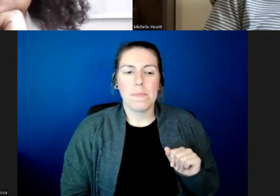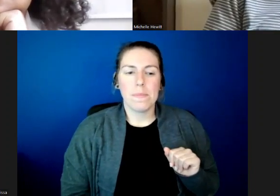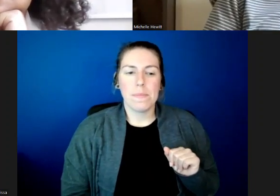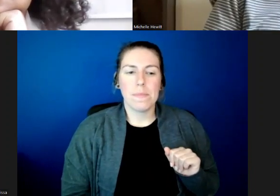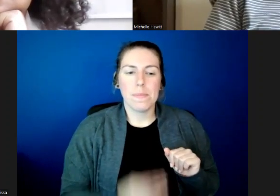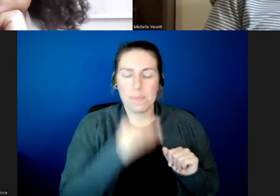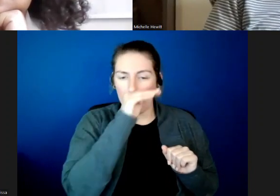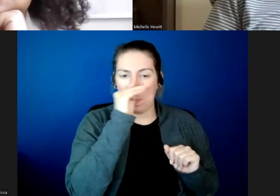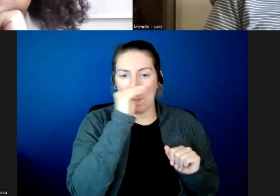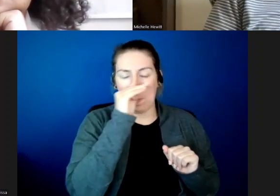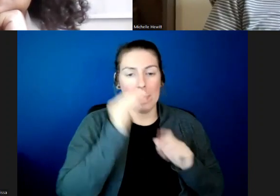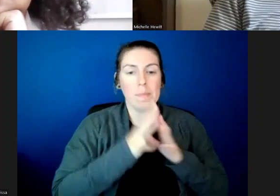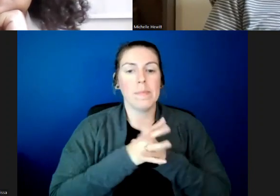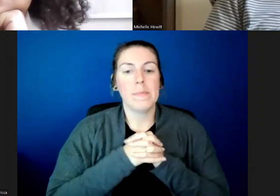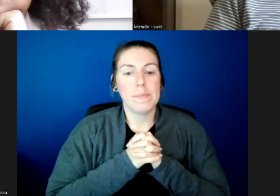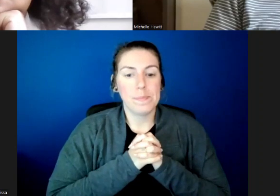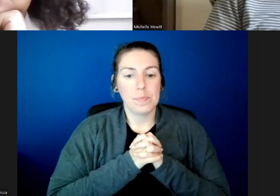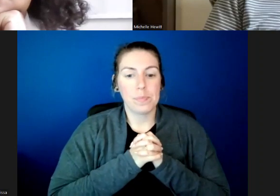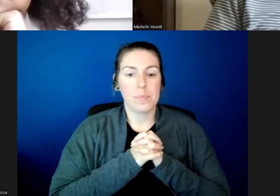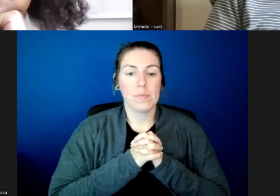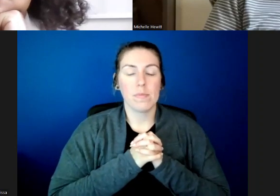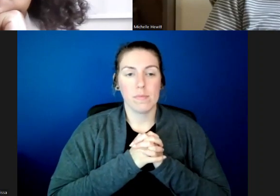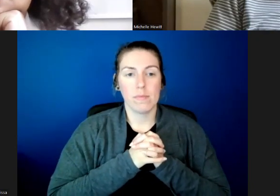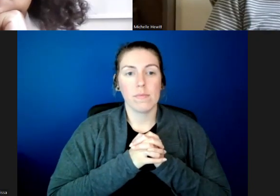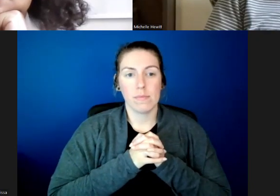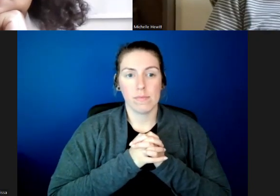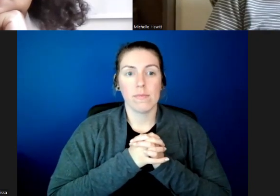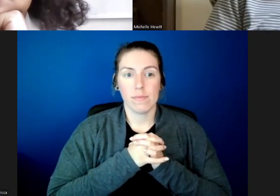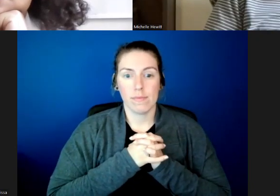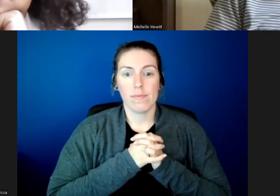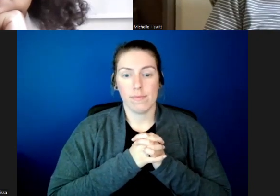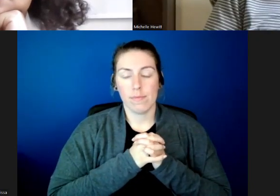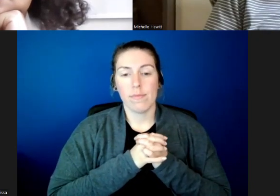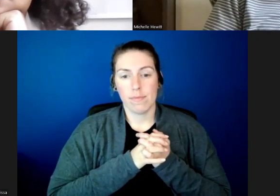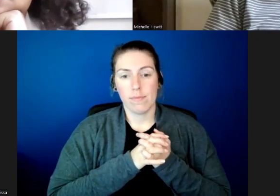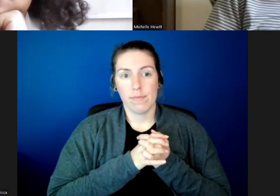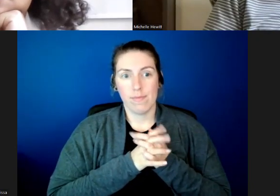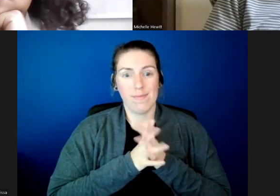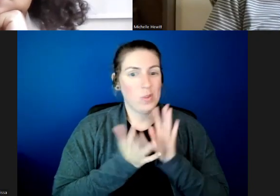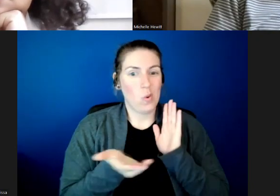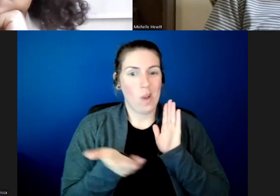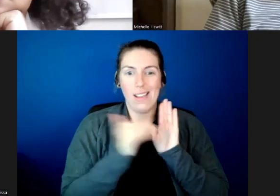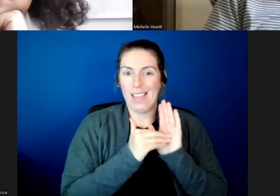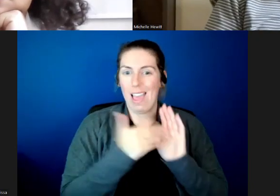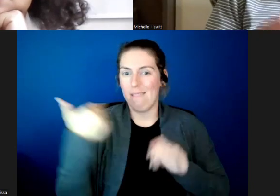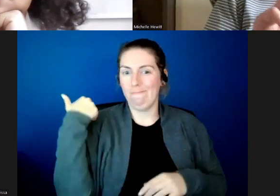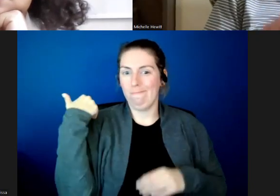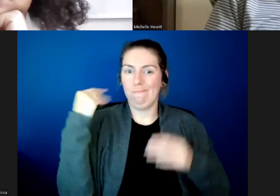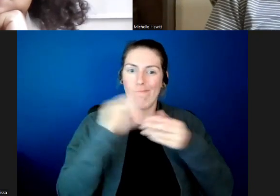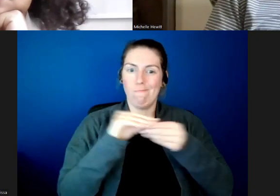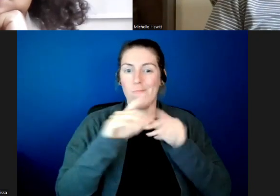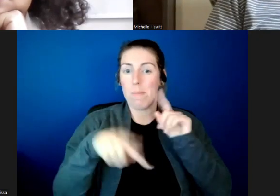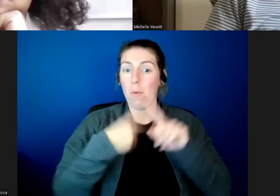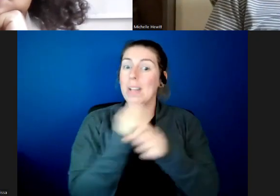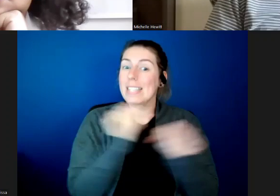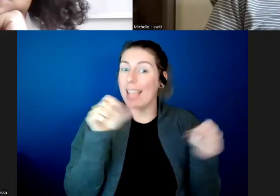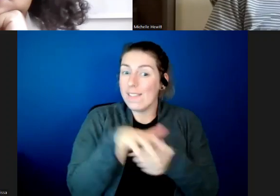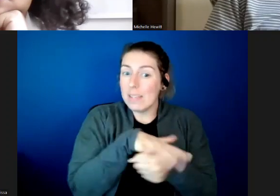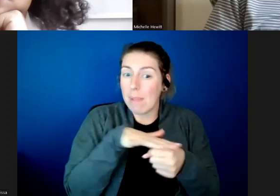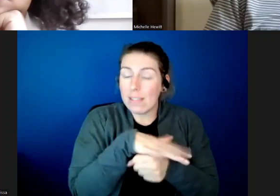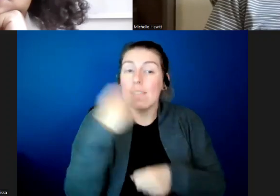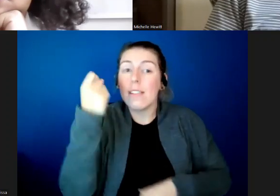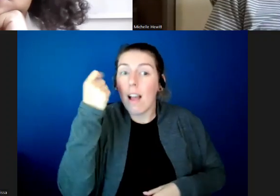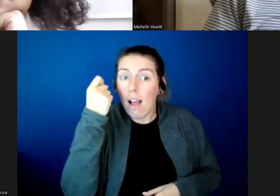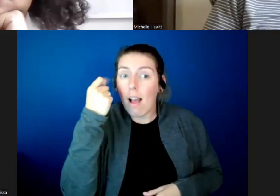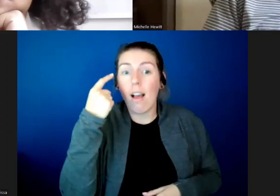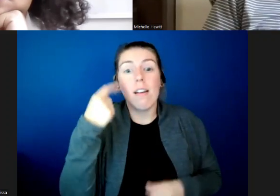I do find, you know, again, it goes back to everything we said before about safe spaces. However, I do want to